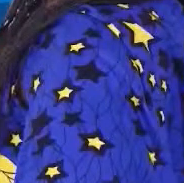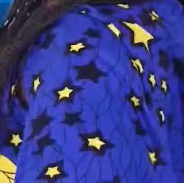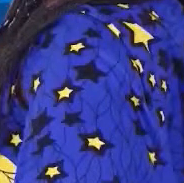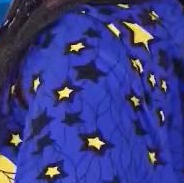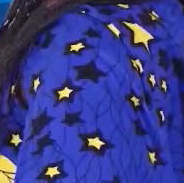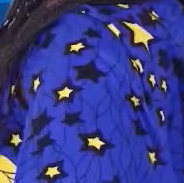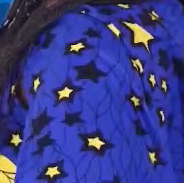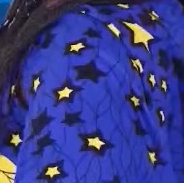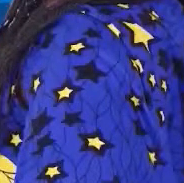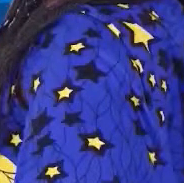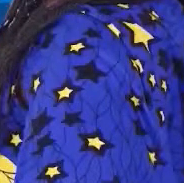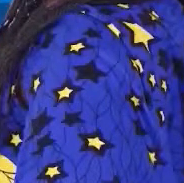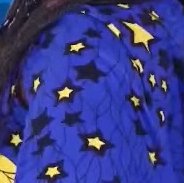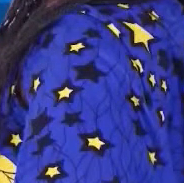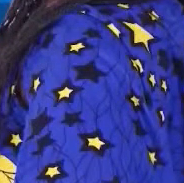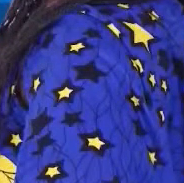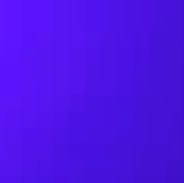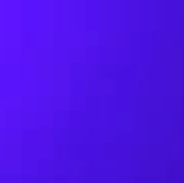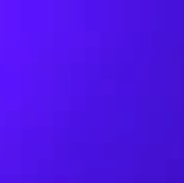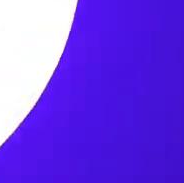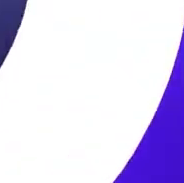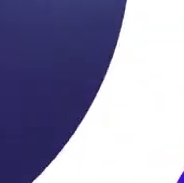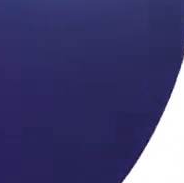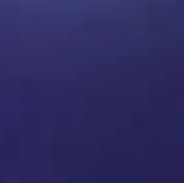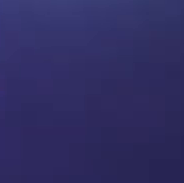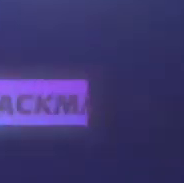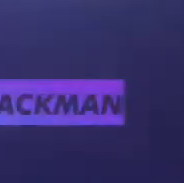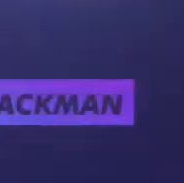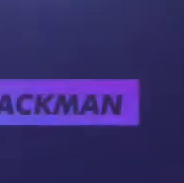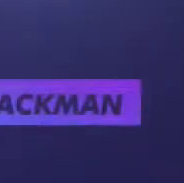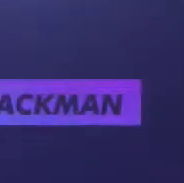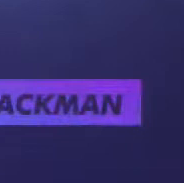Nature's finest touch!